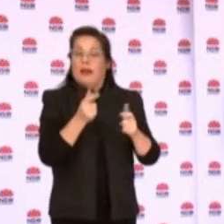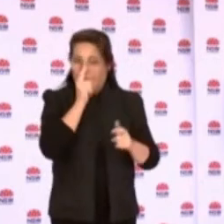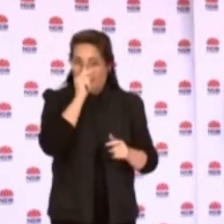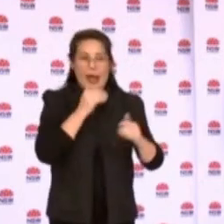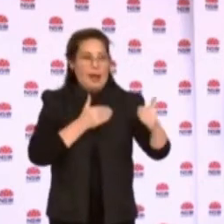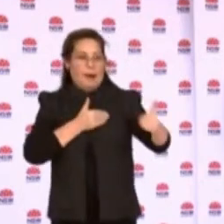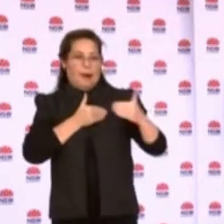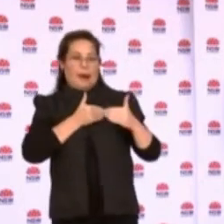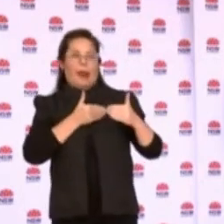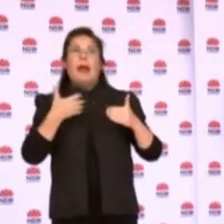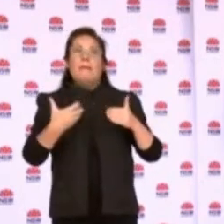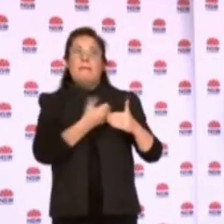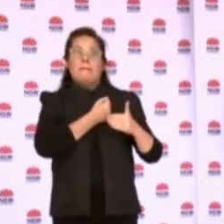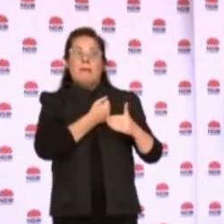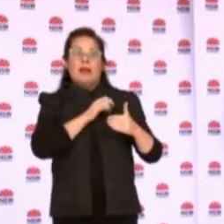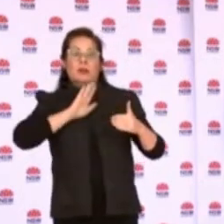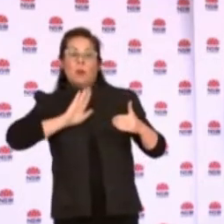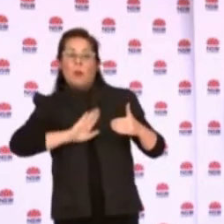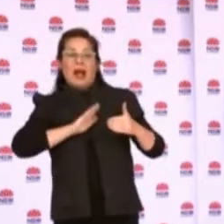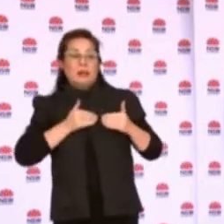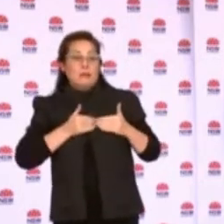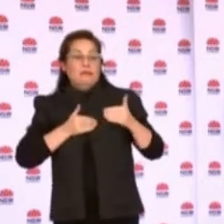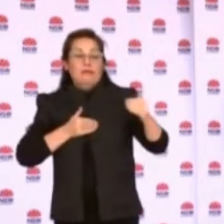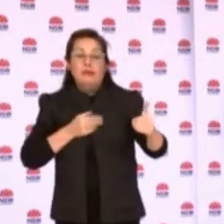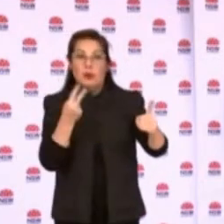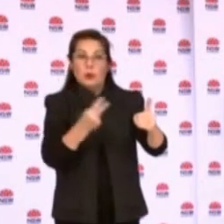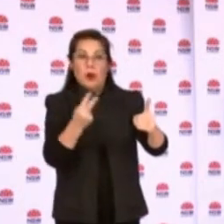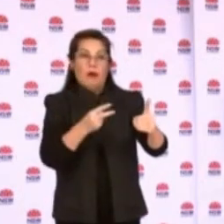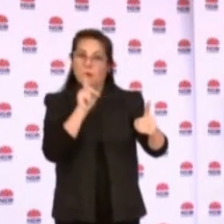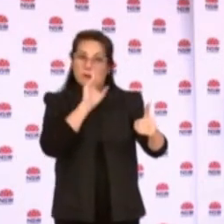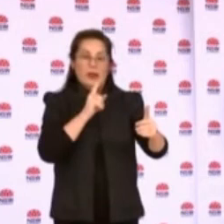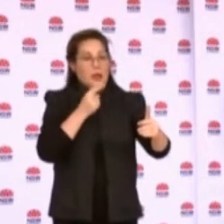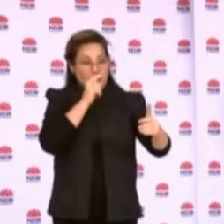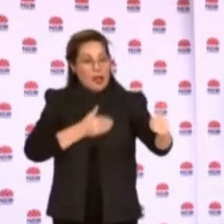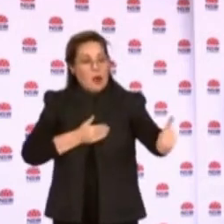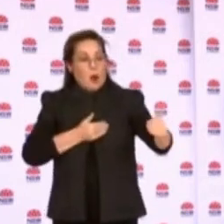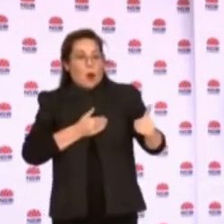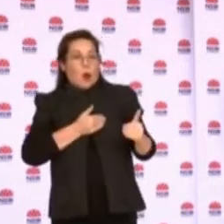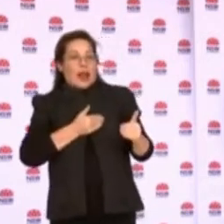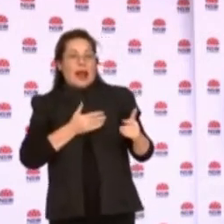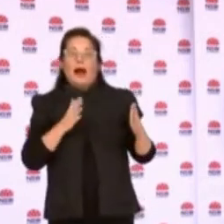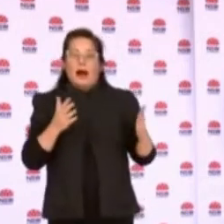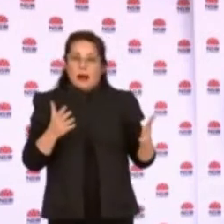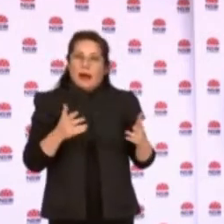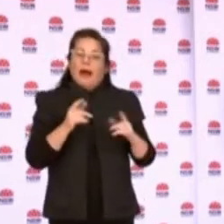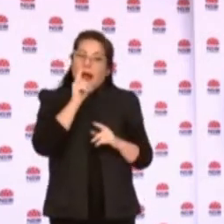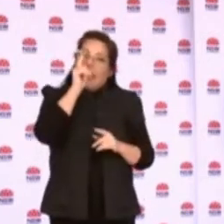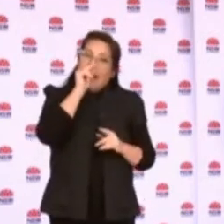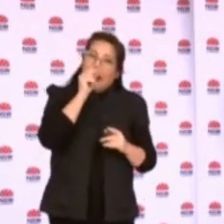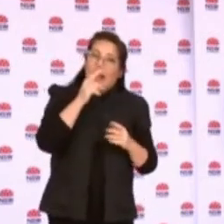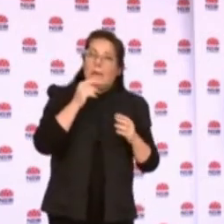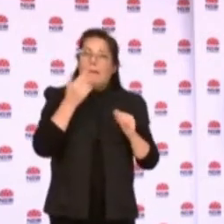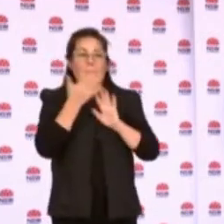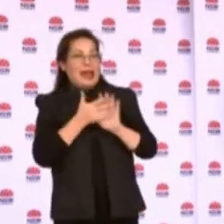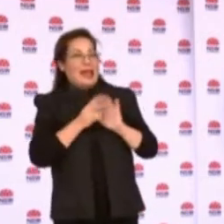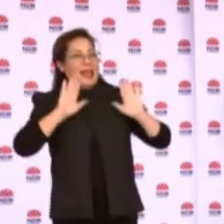weeks trades off the duration of protection that that vaccine might provide you, but we know that into the future we